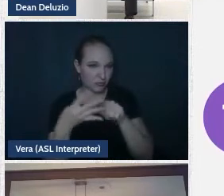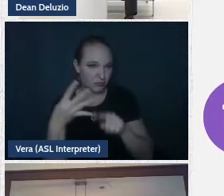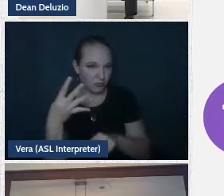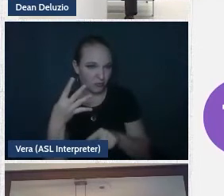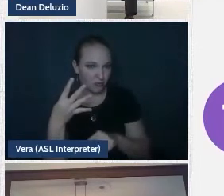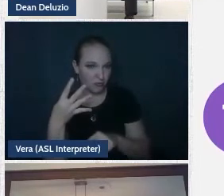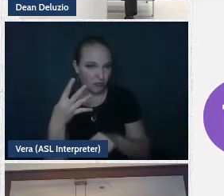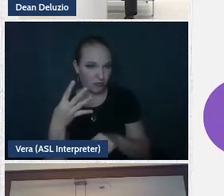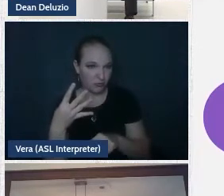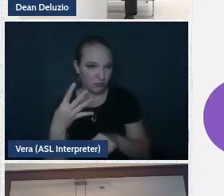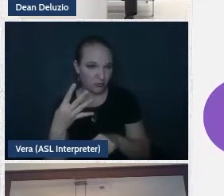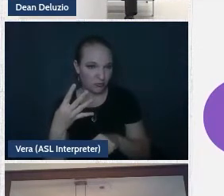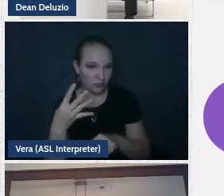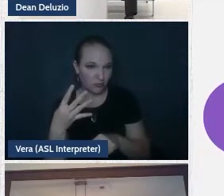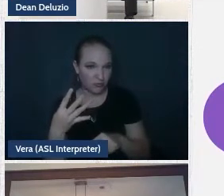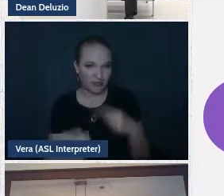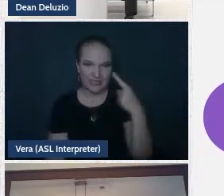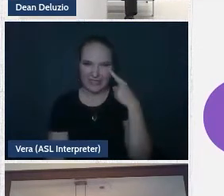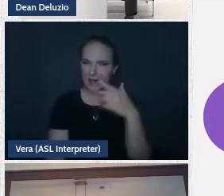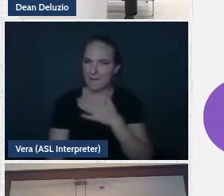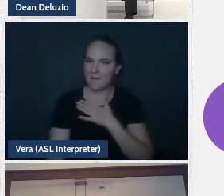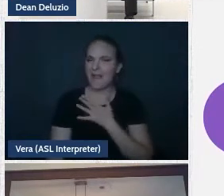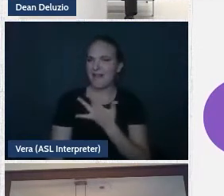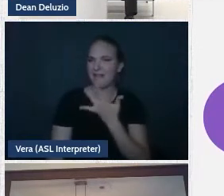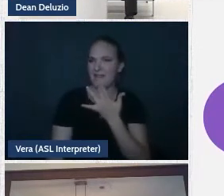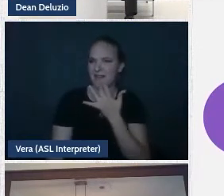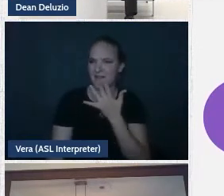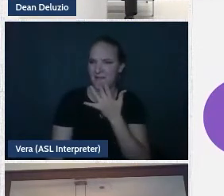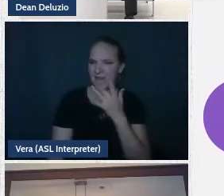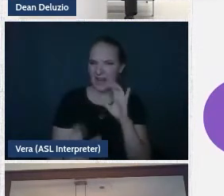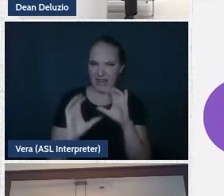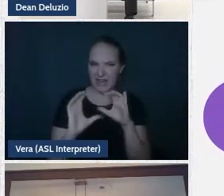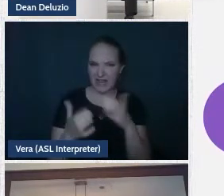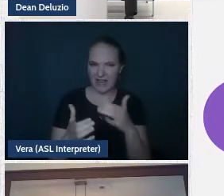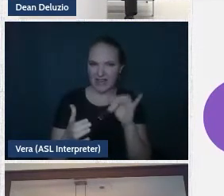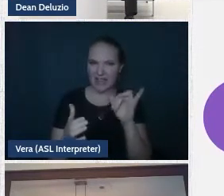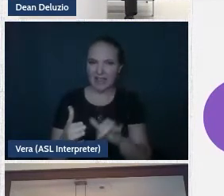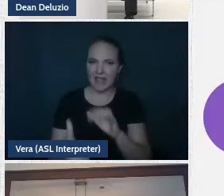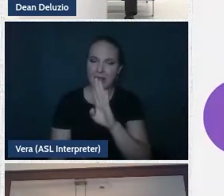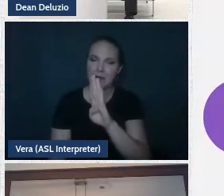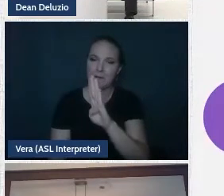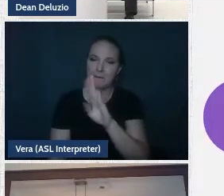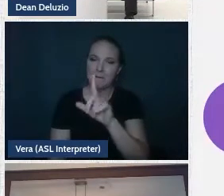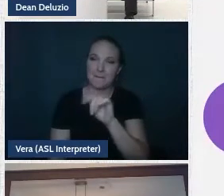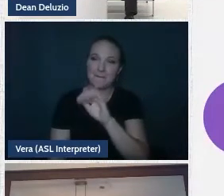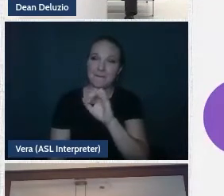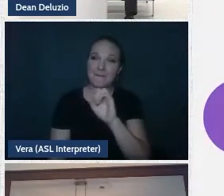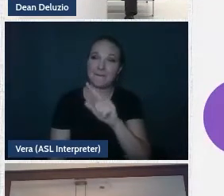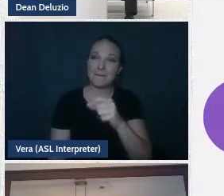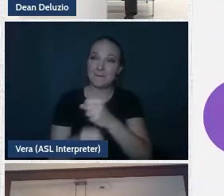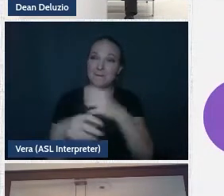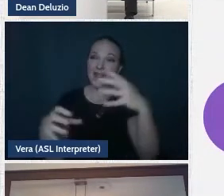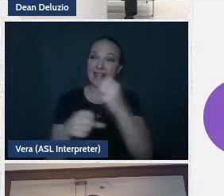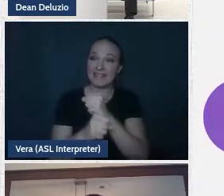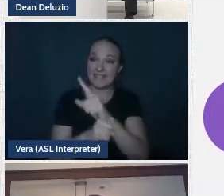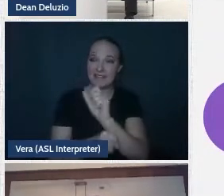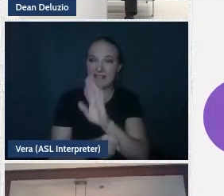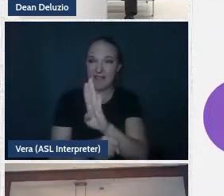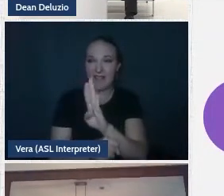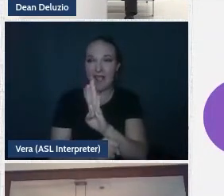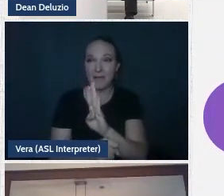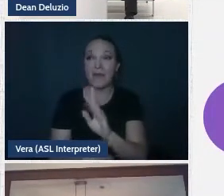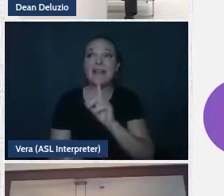I think still my favorite class is still the blasting lab with mining engineering. That was a literal